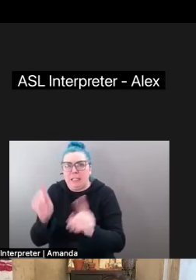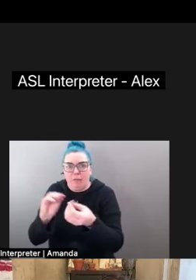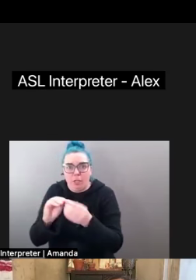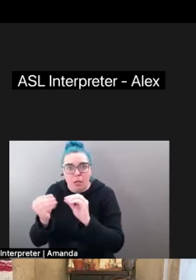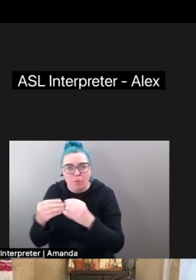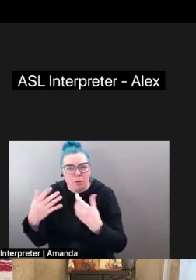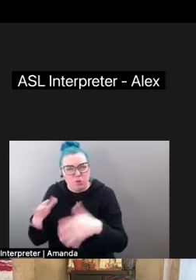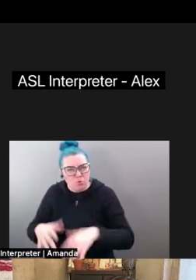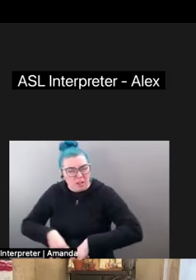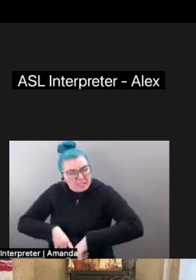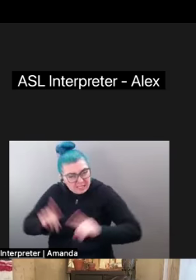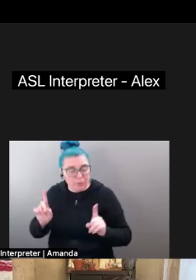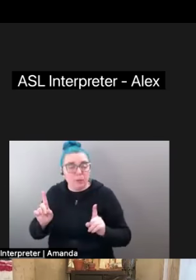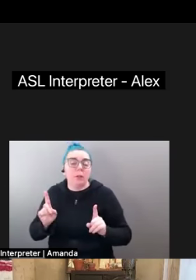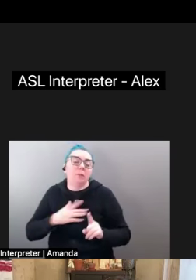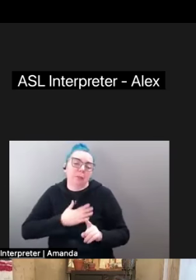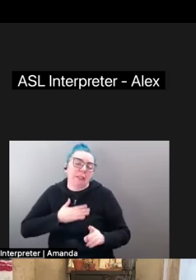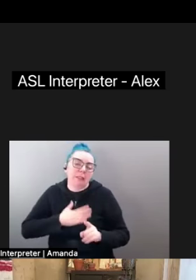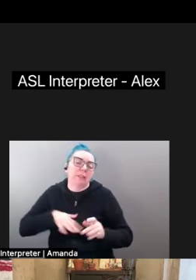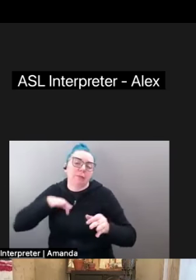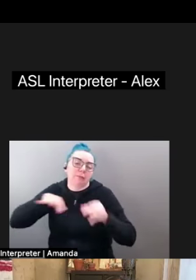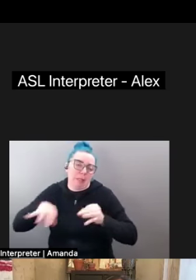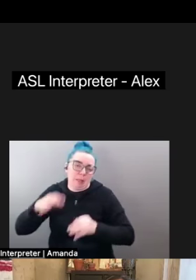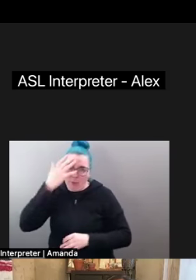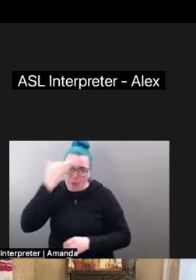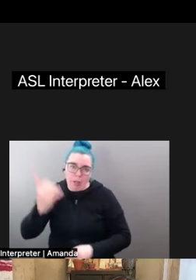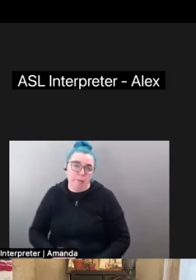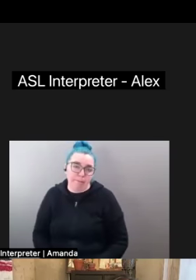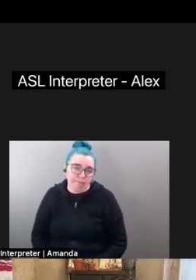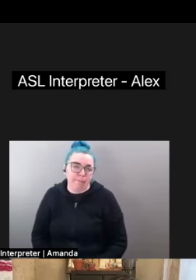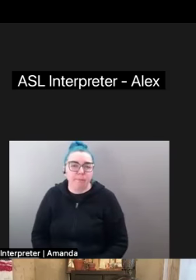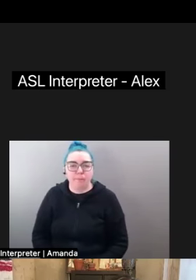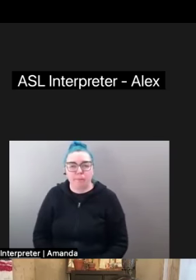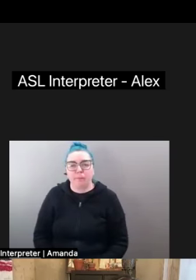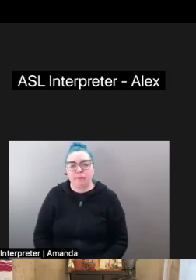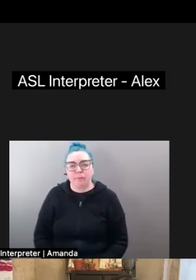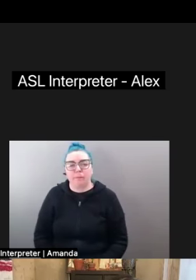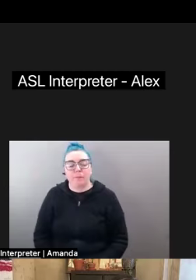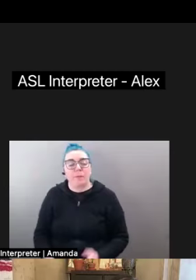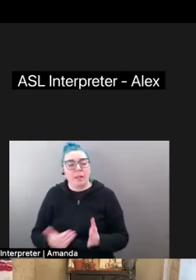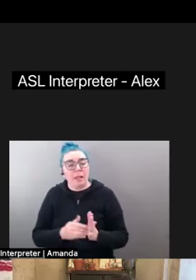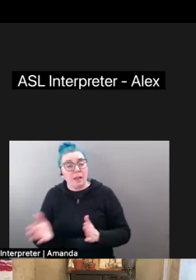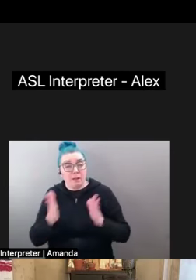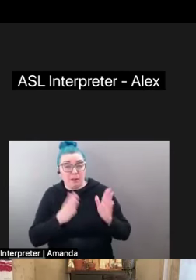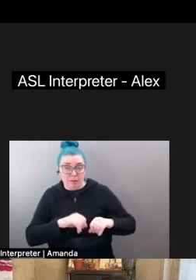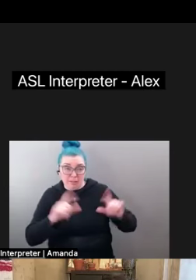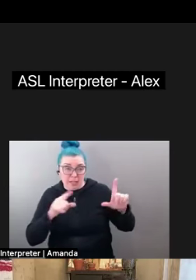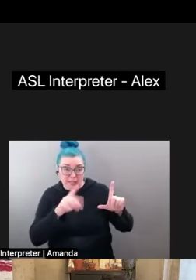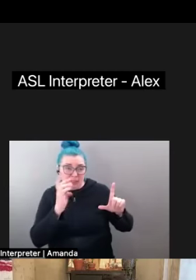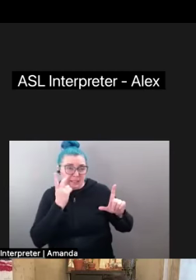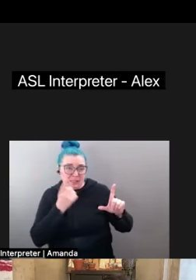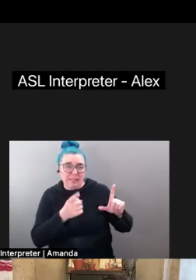Okay, and you can see there again, just that emphasizing navigating between tabs, and that's the, on the left there, the CKAF reference